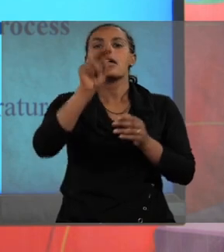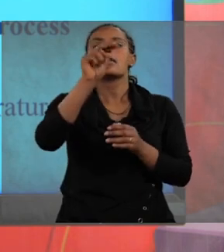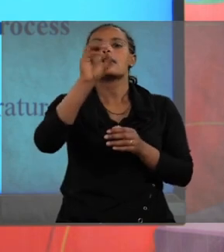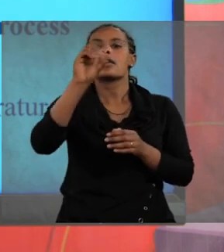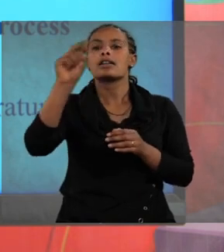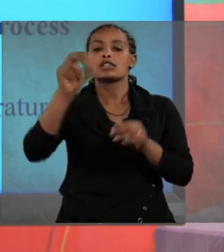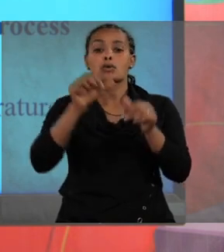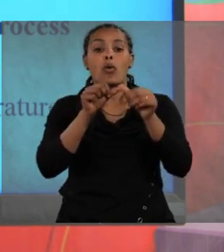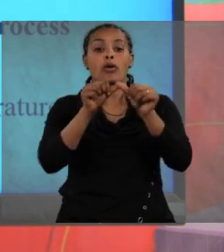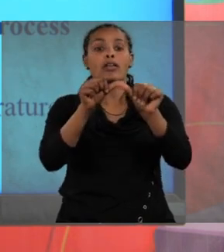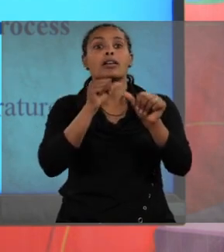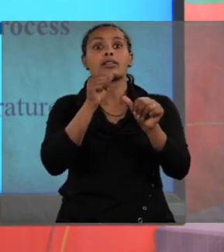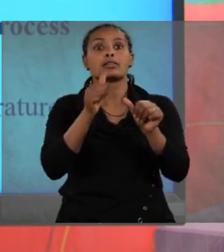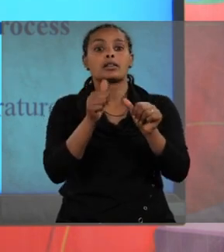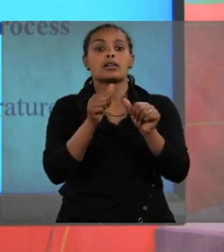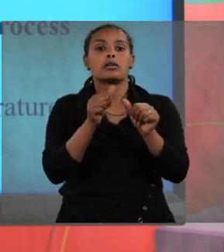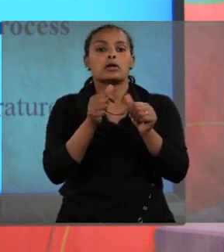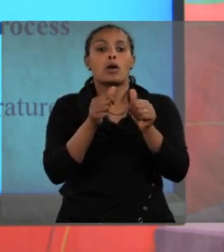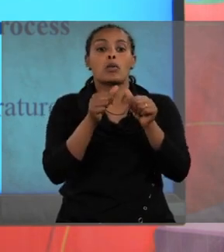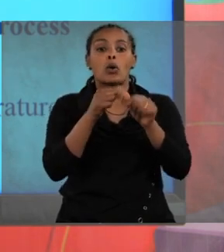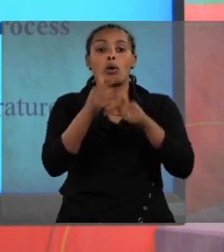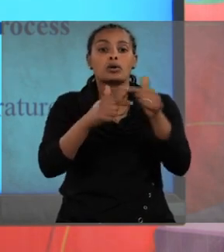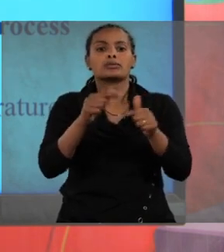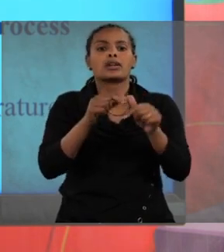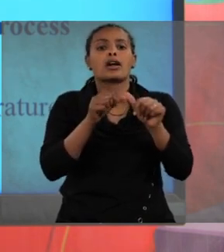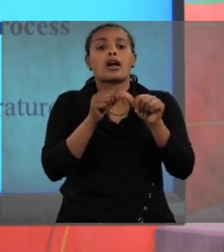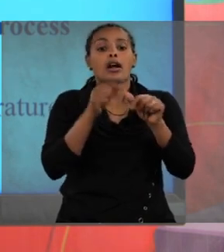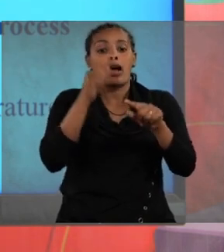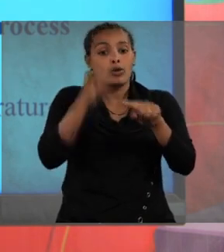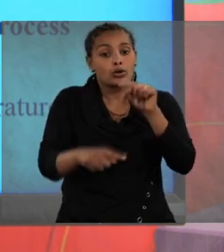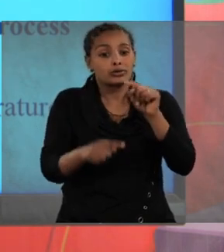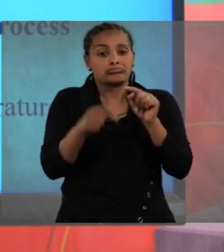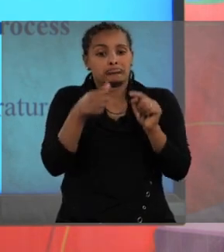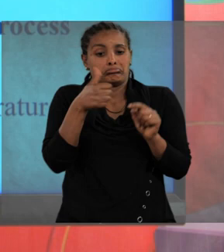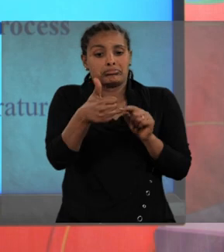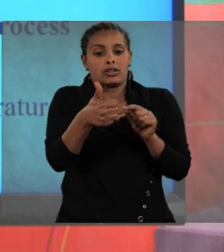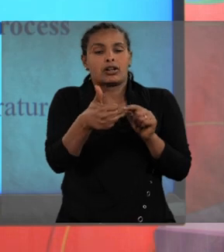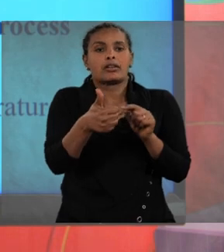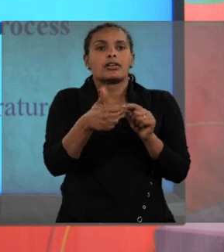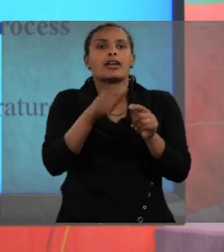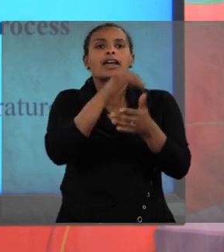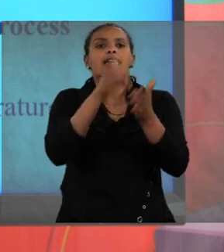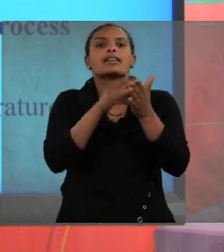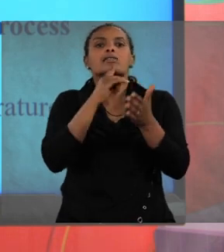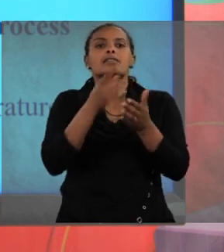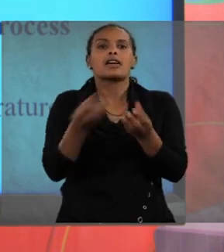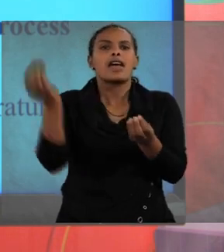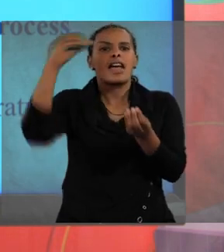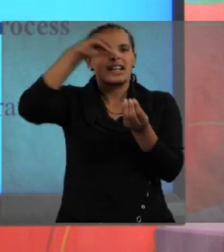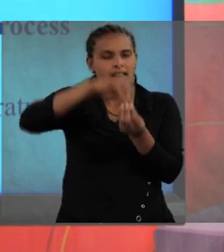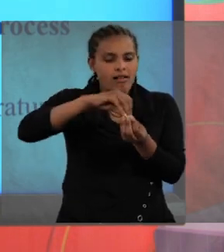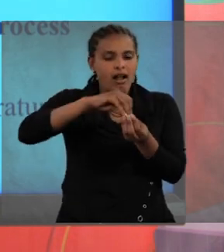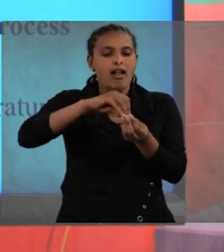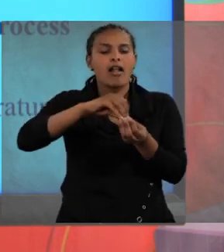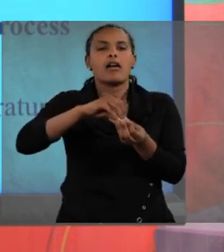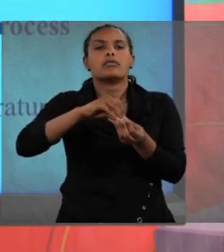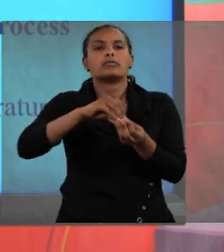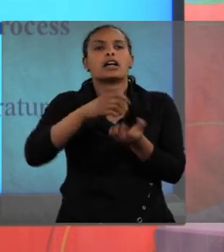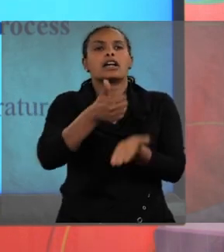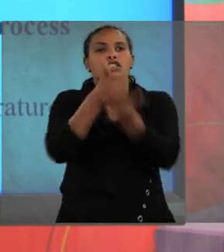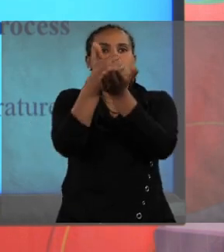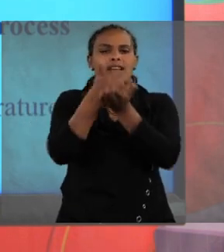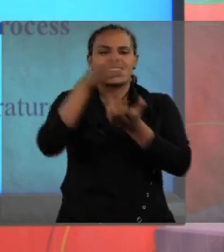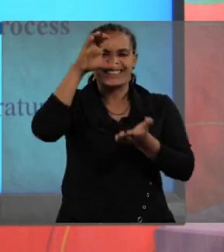Non-spontaneous process is the process which cannot proceed by itself. It needs external agent,